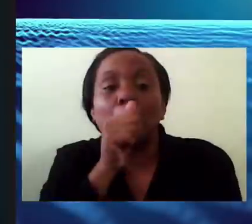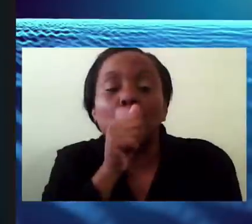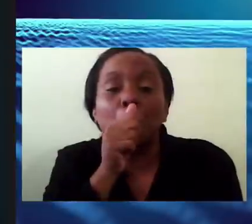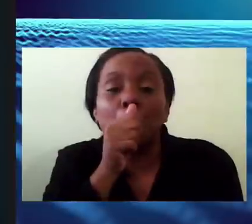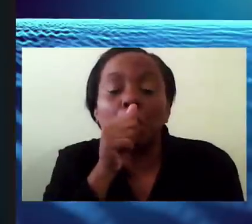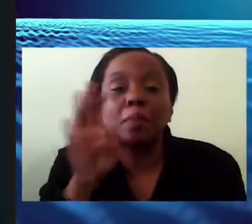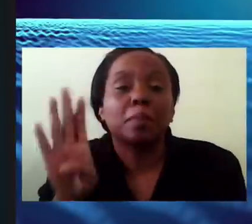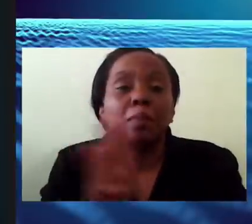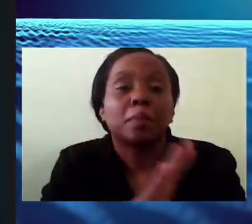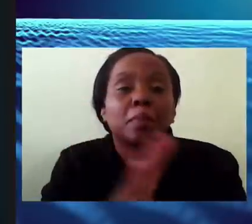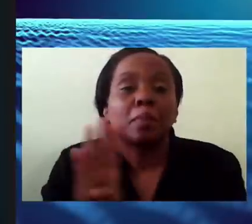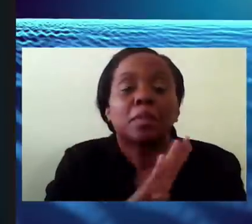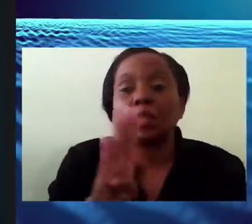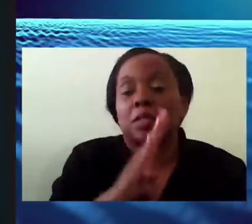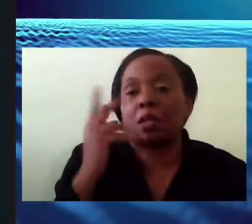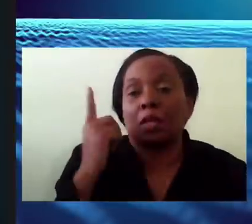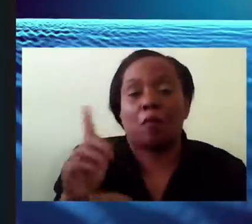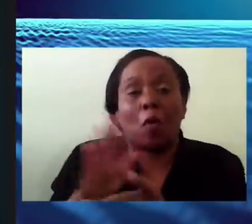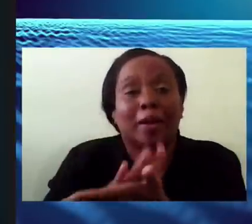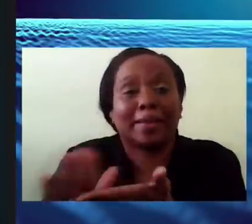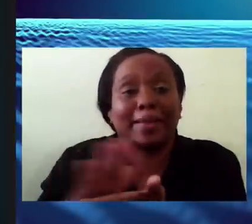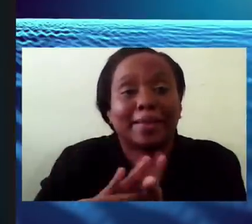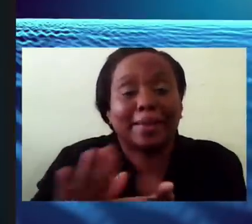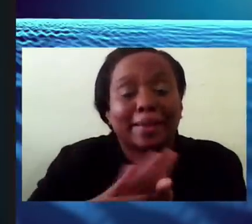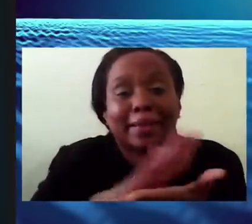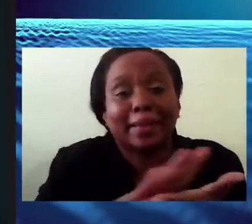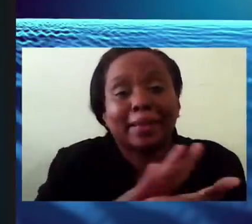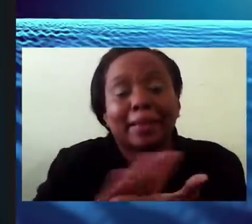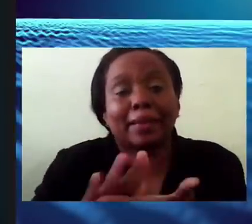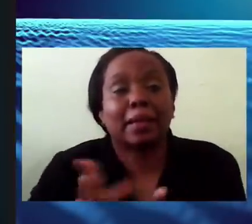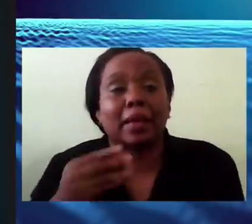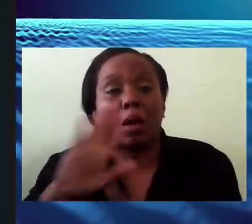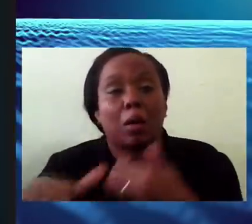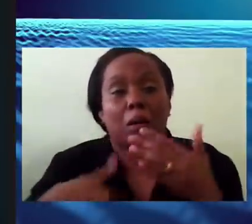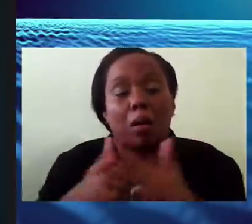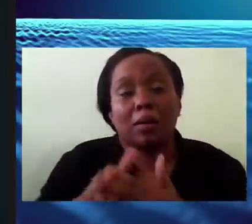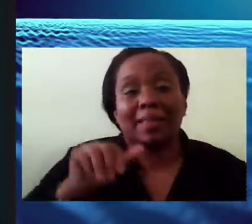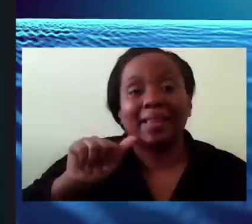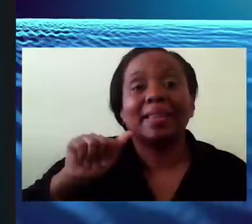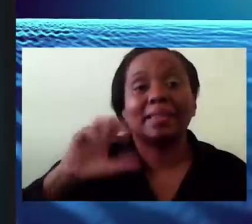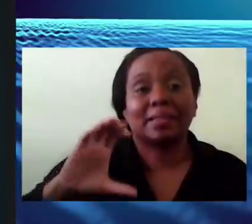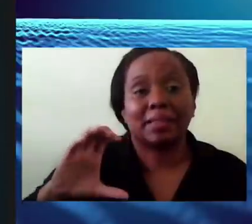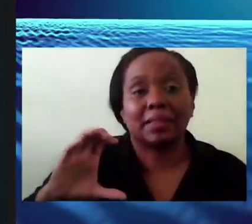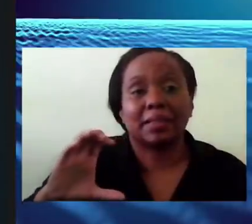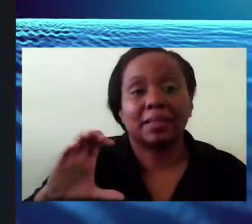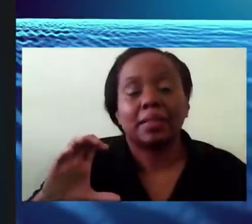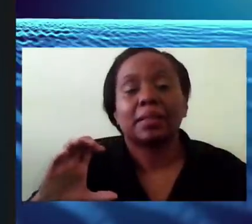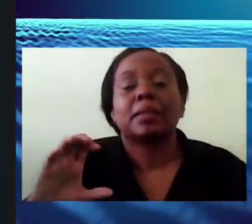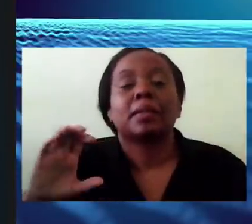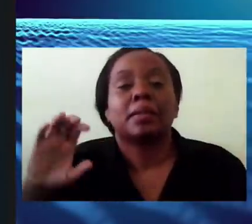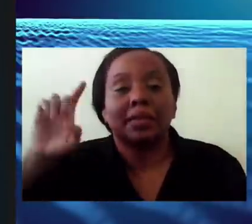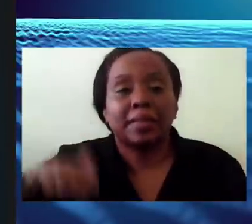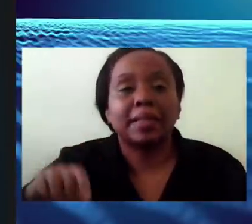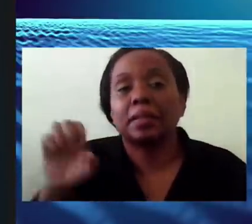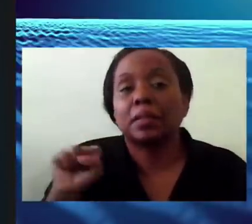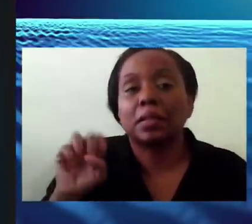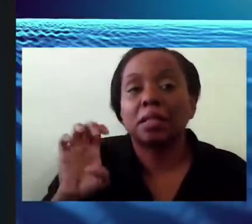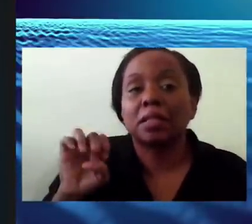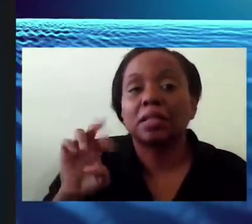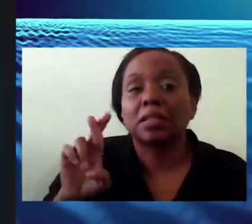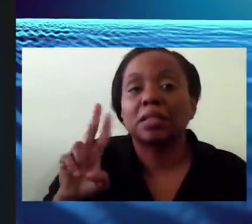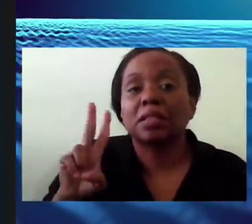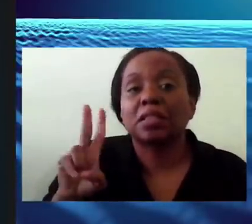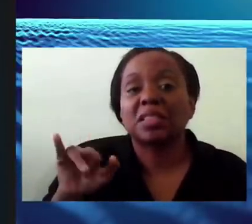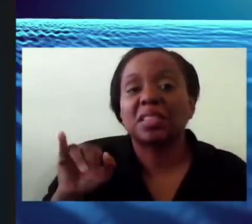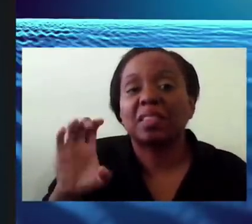after the sweeper passes through the roads, and the AC units across the port will be serviced during the weekend ahead of opening workspaces. The work